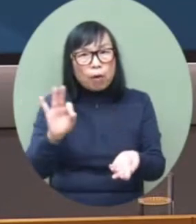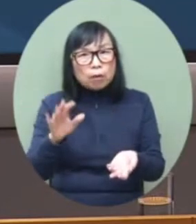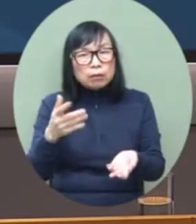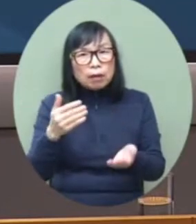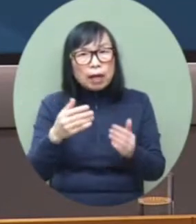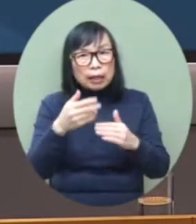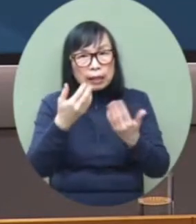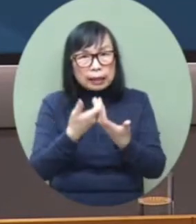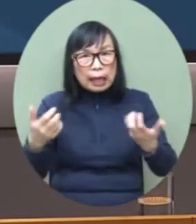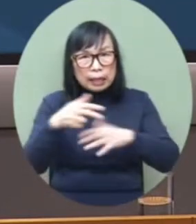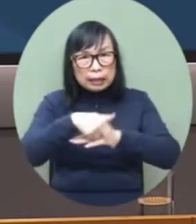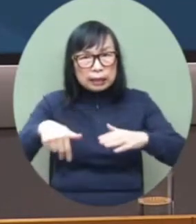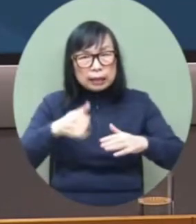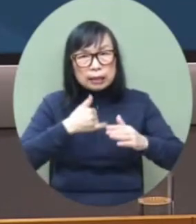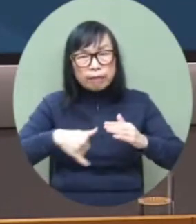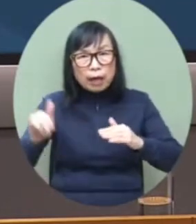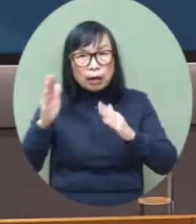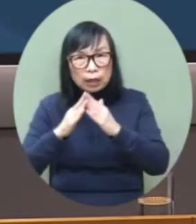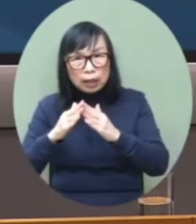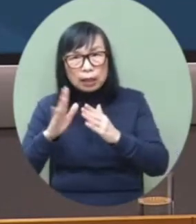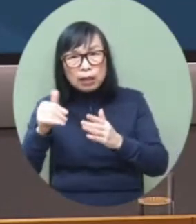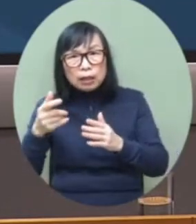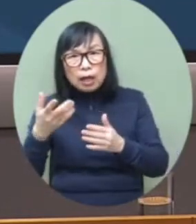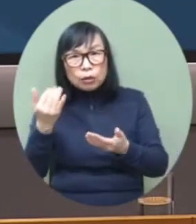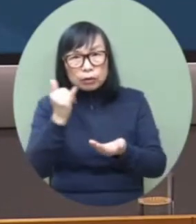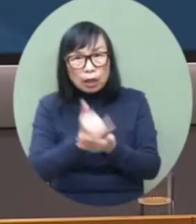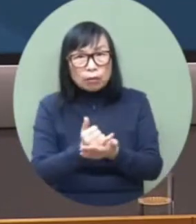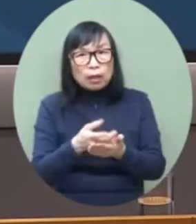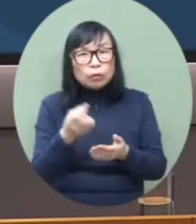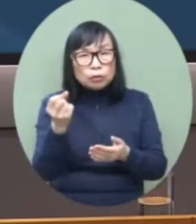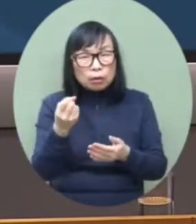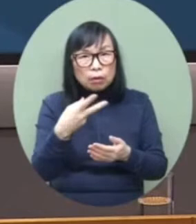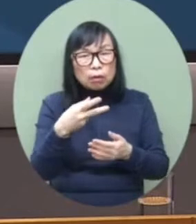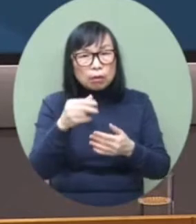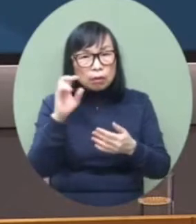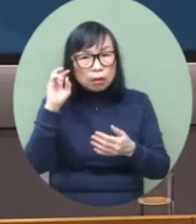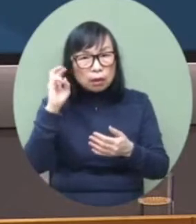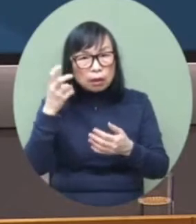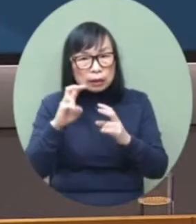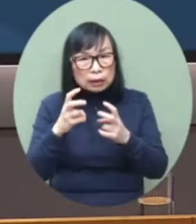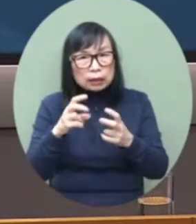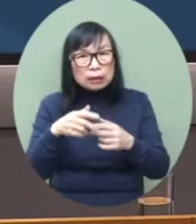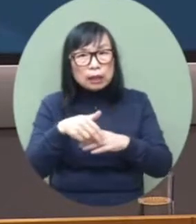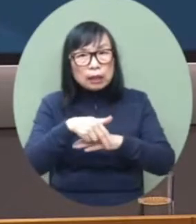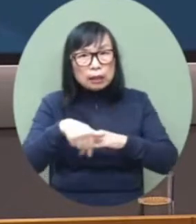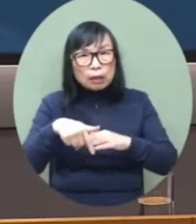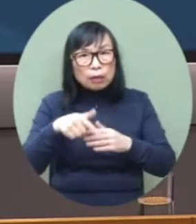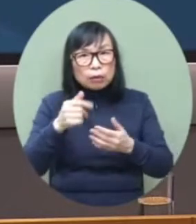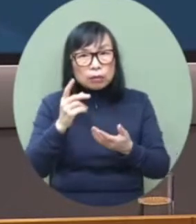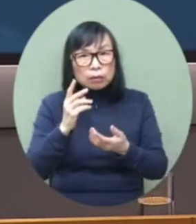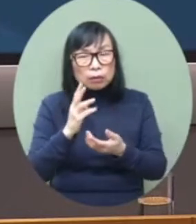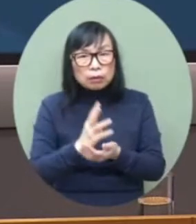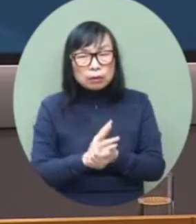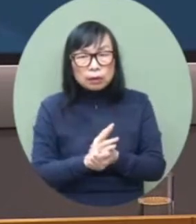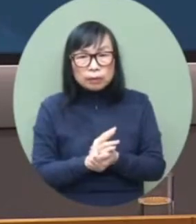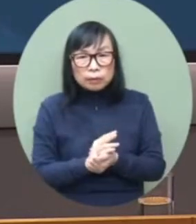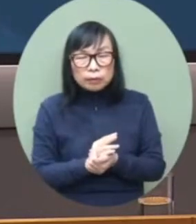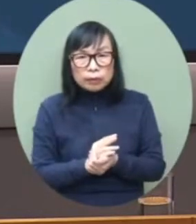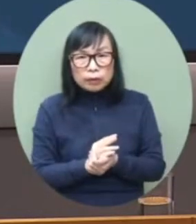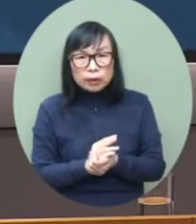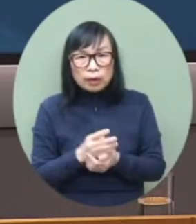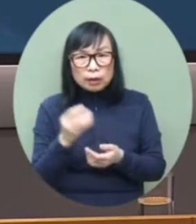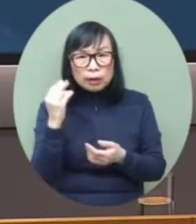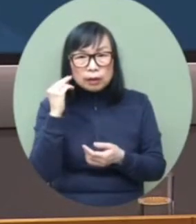negative 7 days after confirmation, then he will leave the isolation facility and go home. But